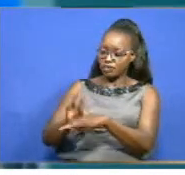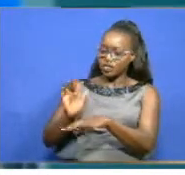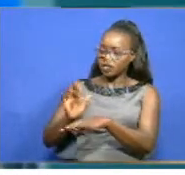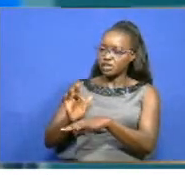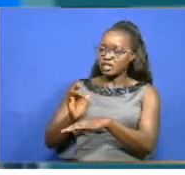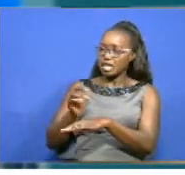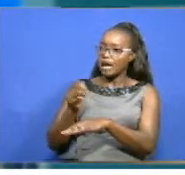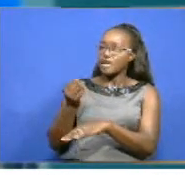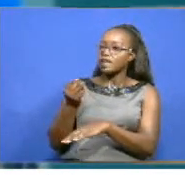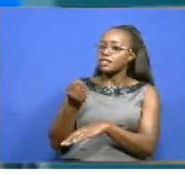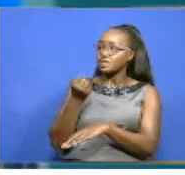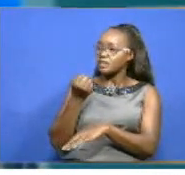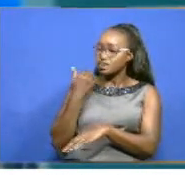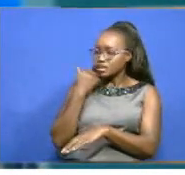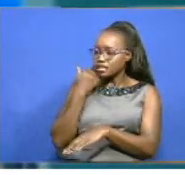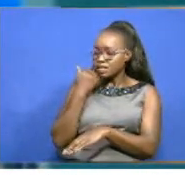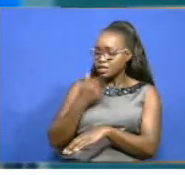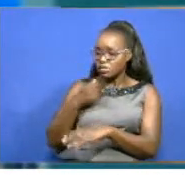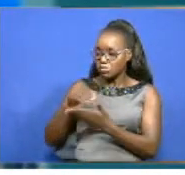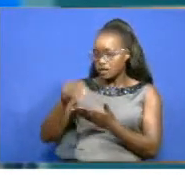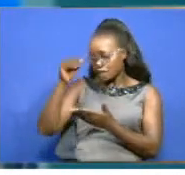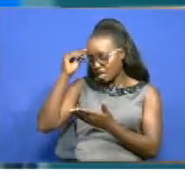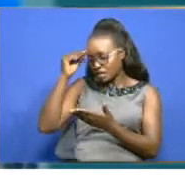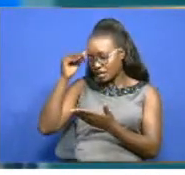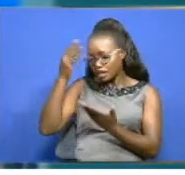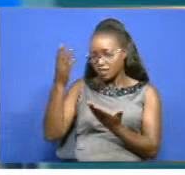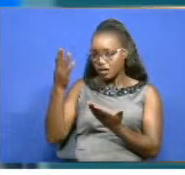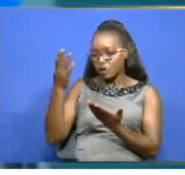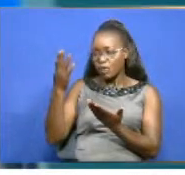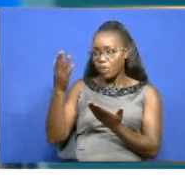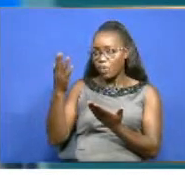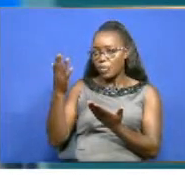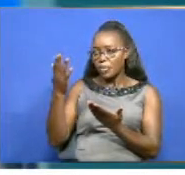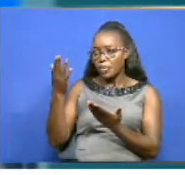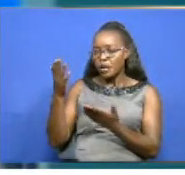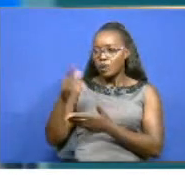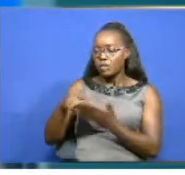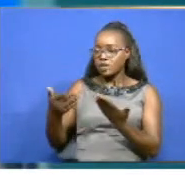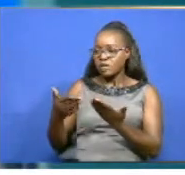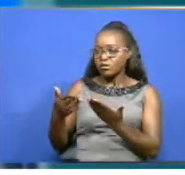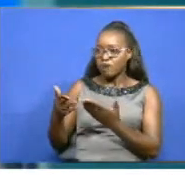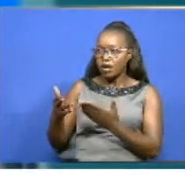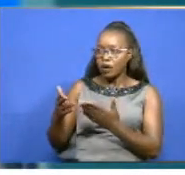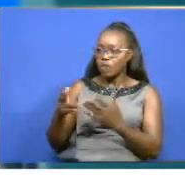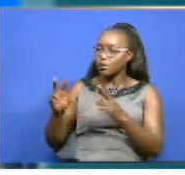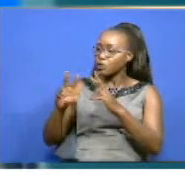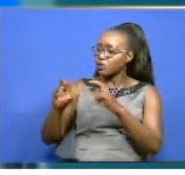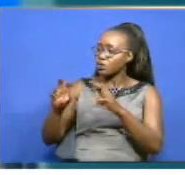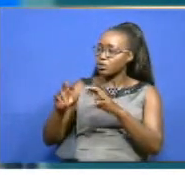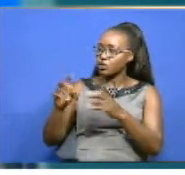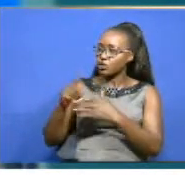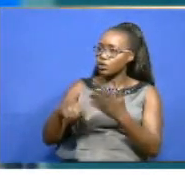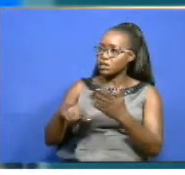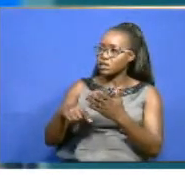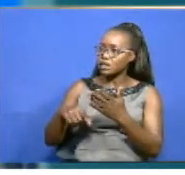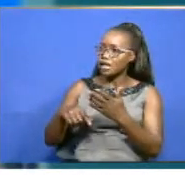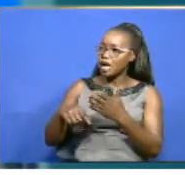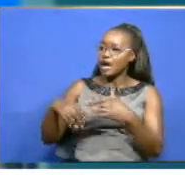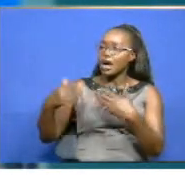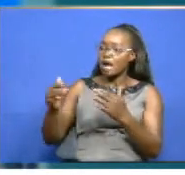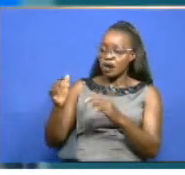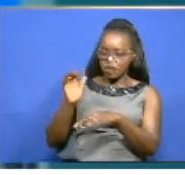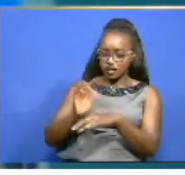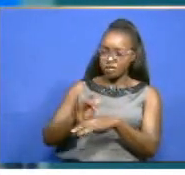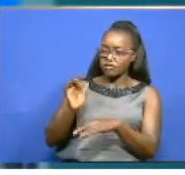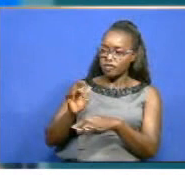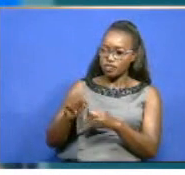particularly, what we look at, and I don't want to use scientific terms at this particular stage, but what we look at is the rate of infection